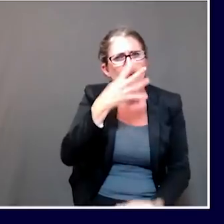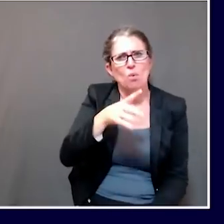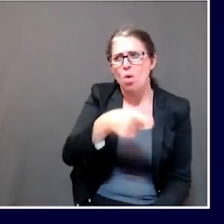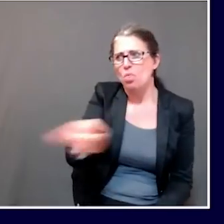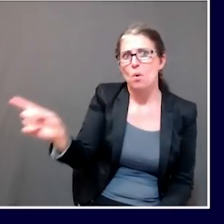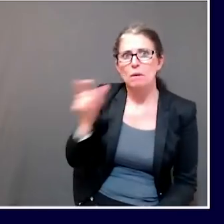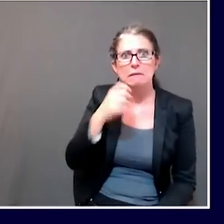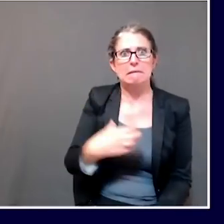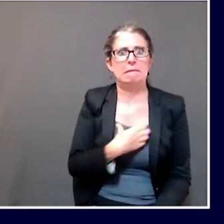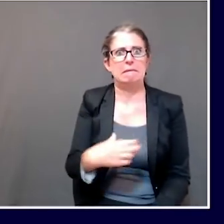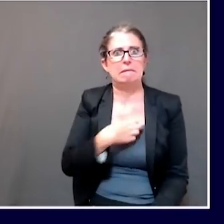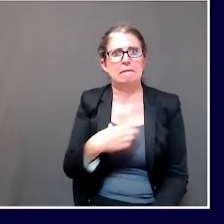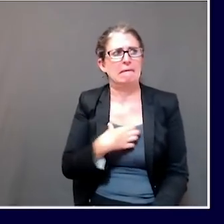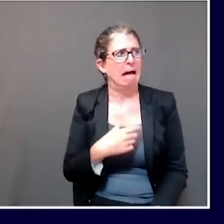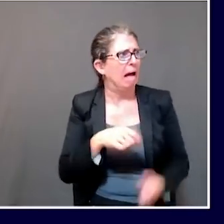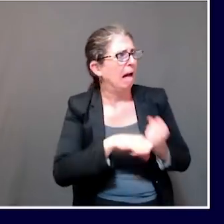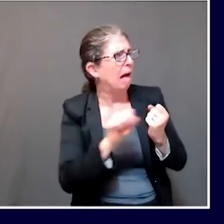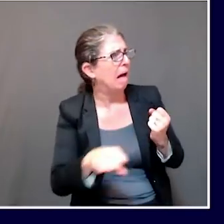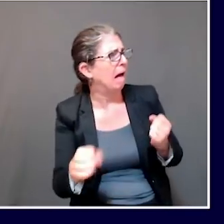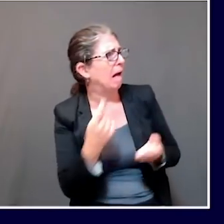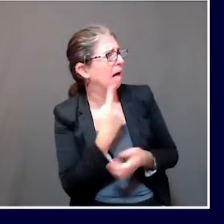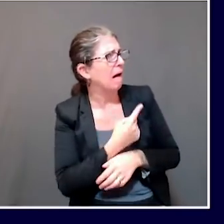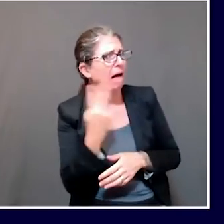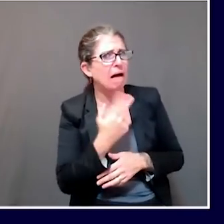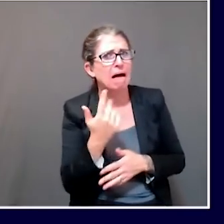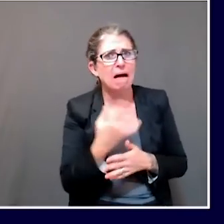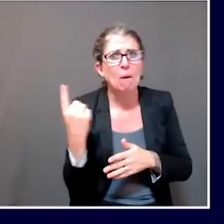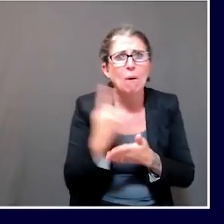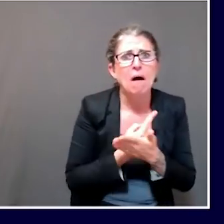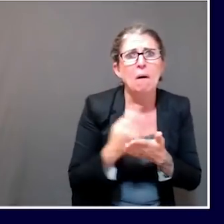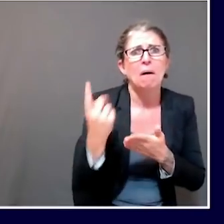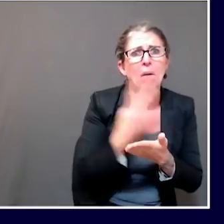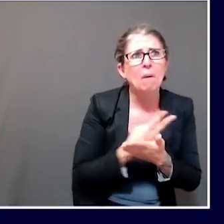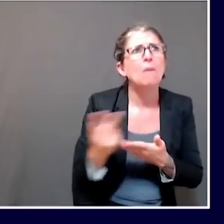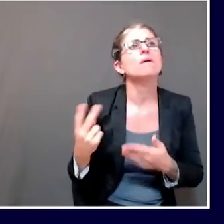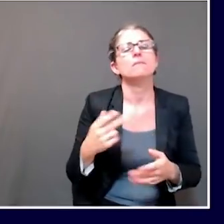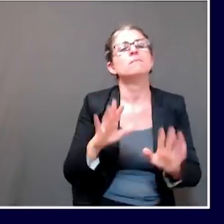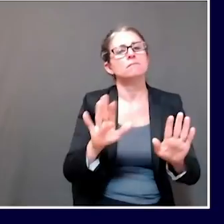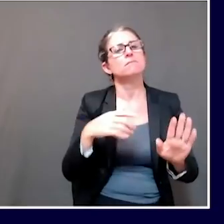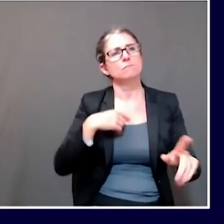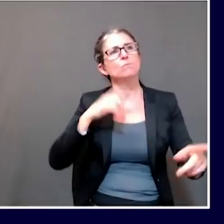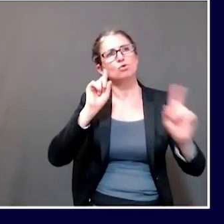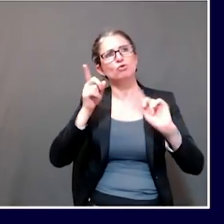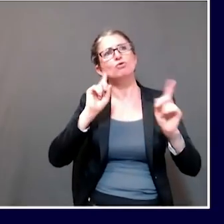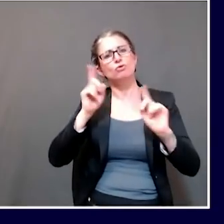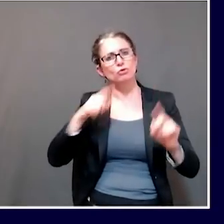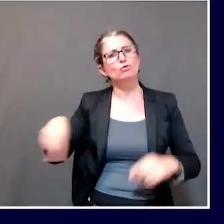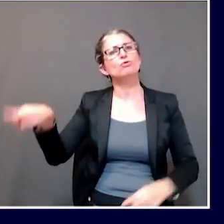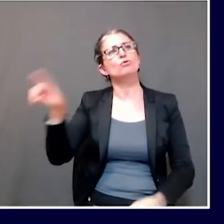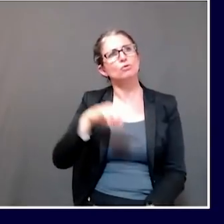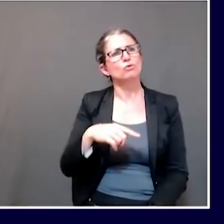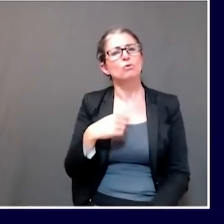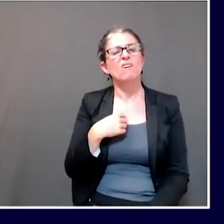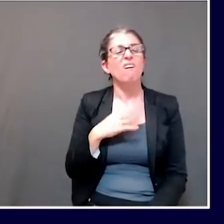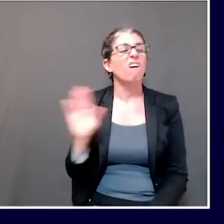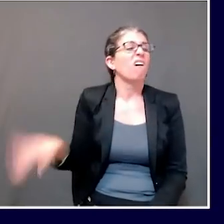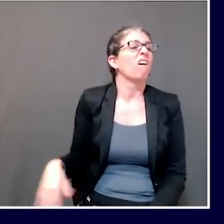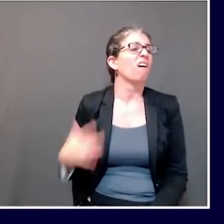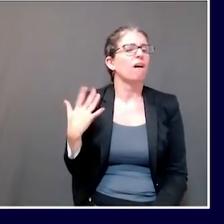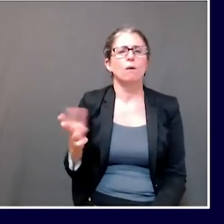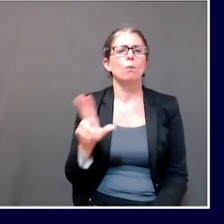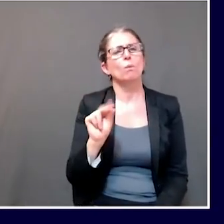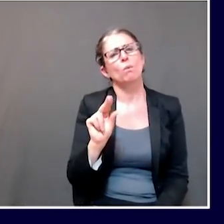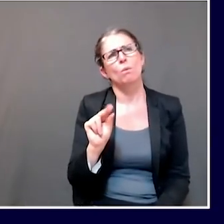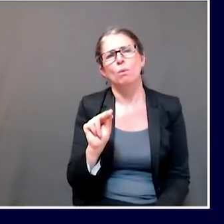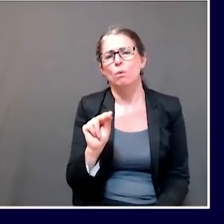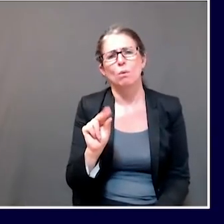be dissuaded by what you hear as the long turnaround time. Please go nonetheless, because you might be in that group that gets their result